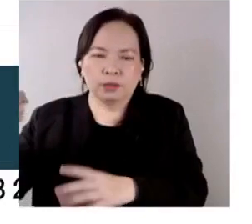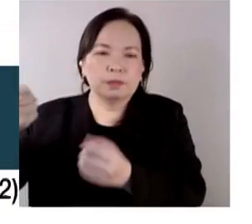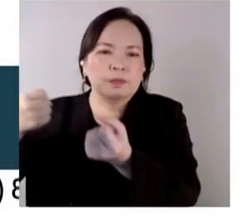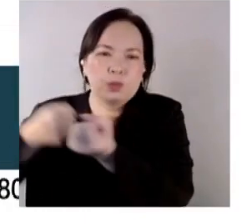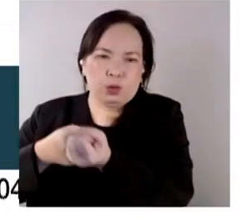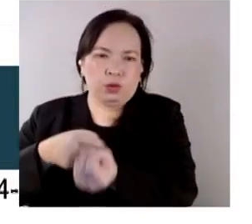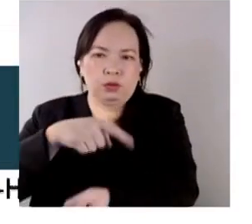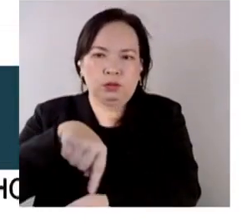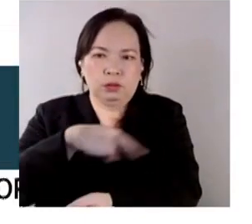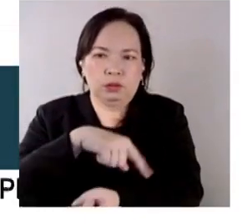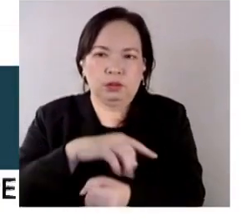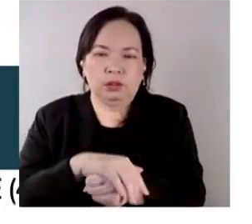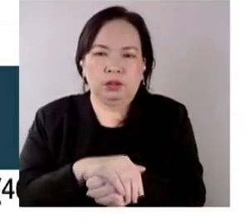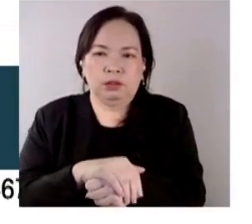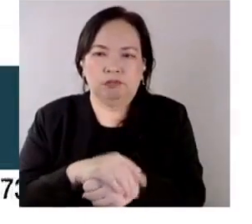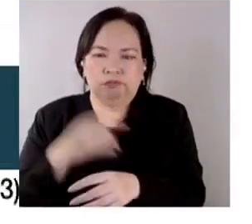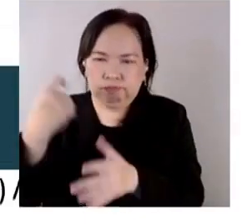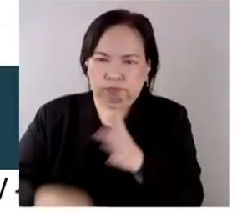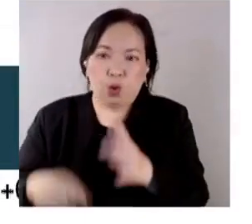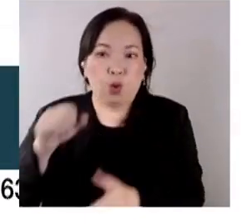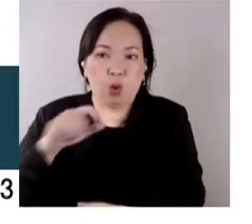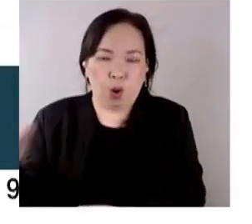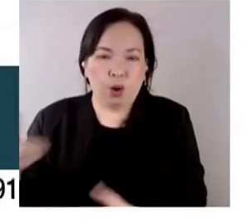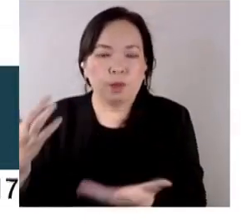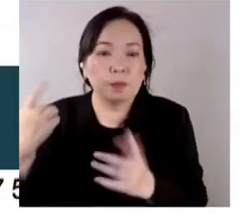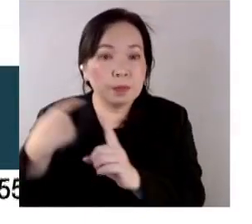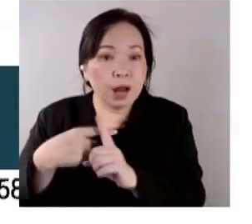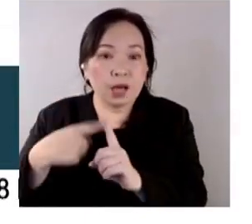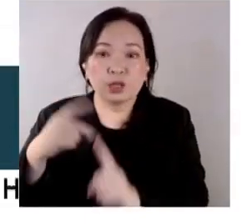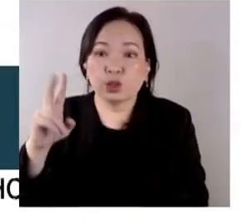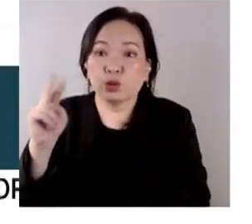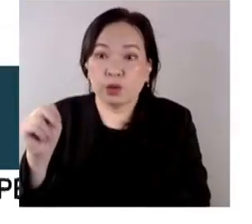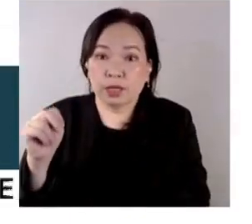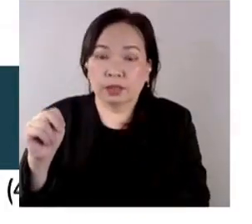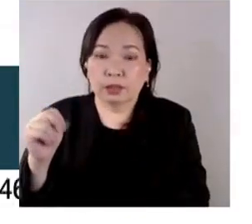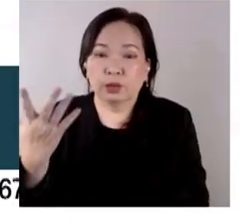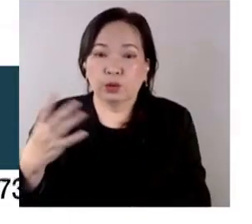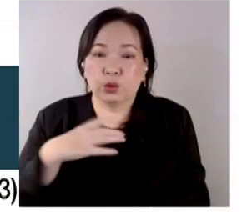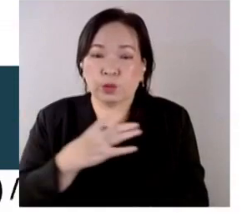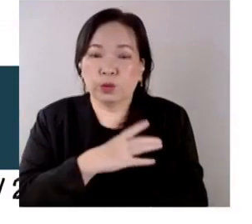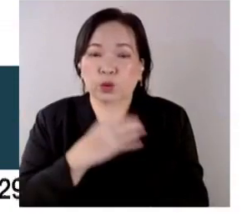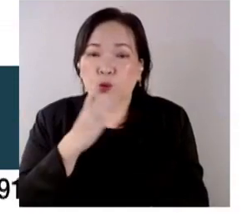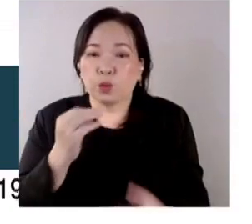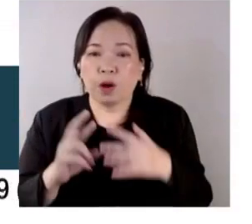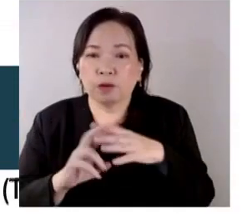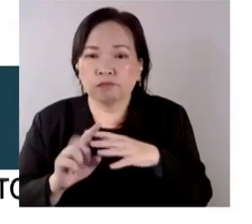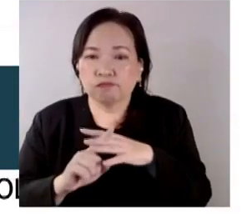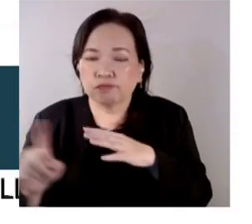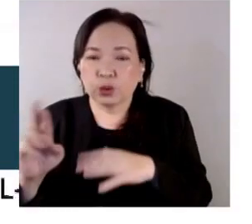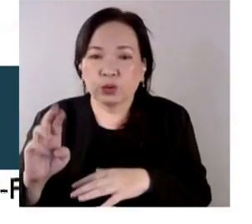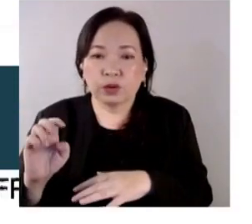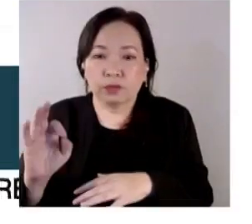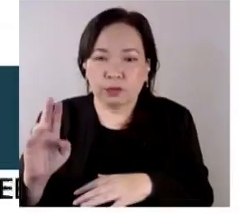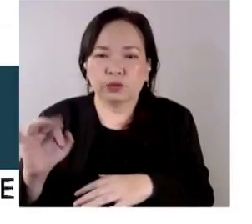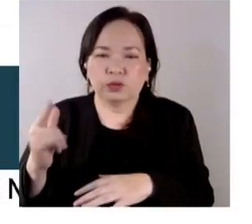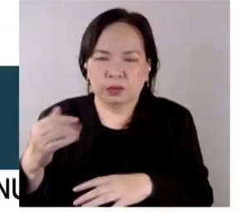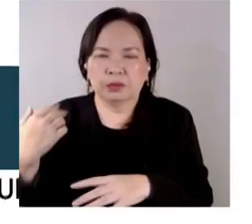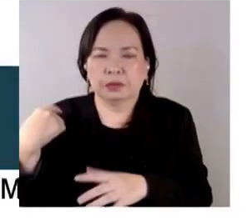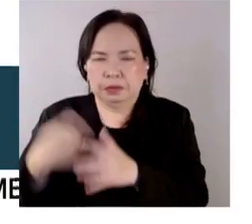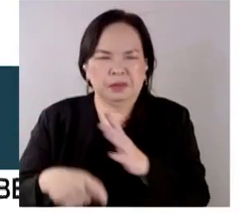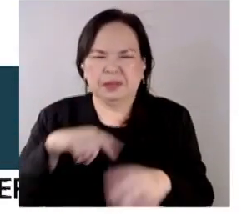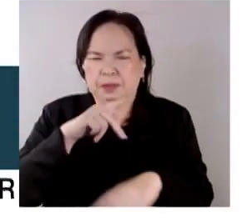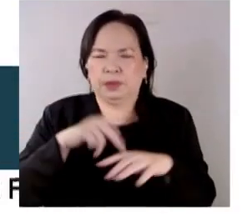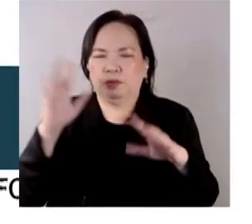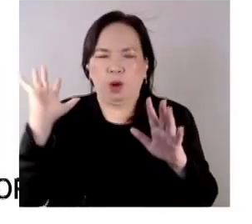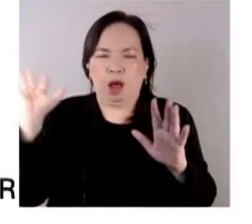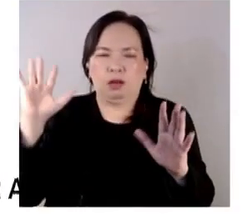And chances are, of course, the United Nations Commission on Refugees. All right, we're going to have to leave it at that. Professor Renato De